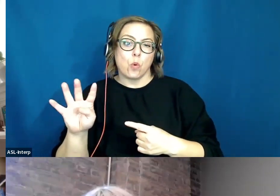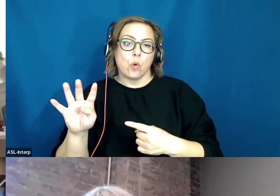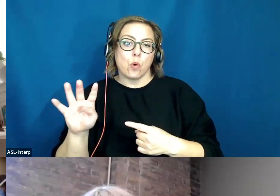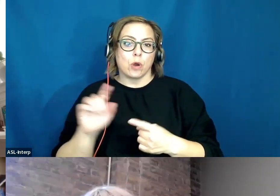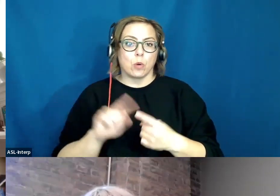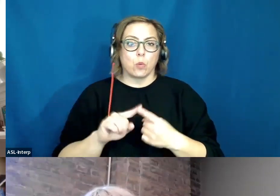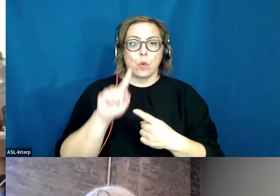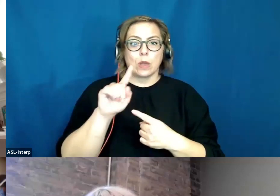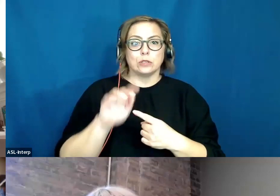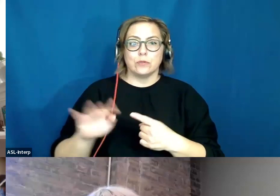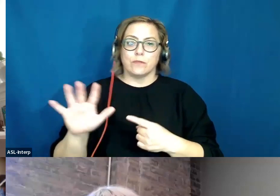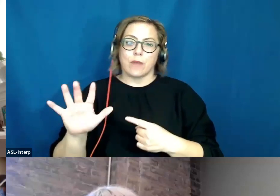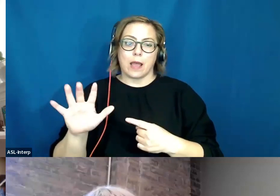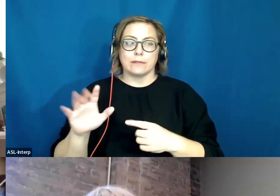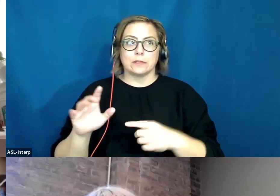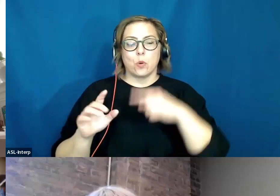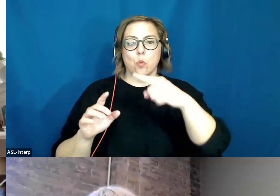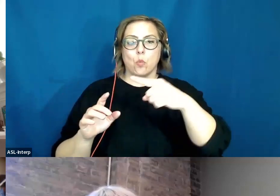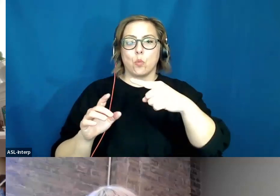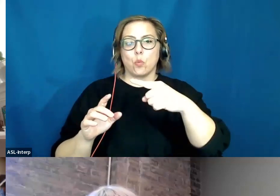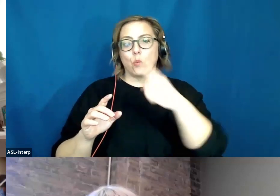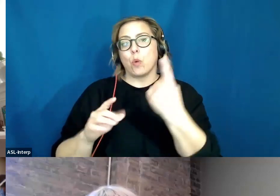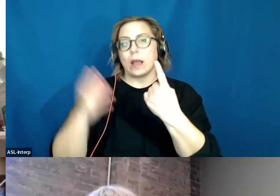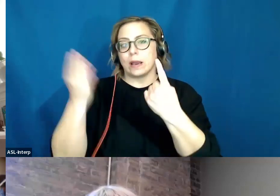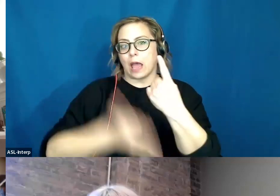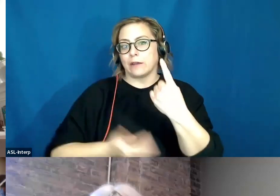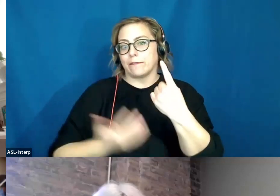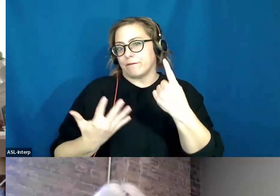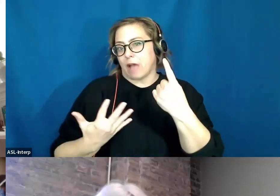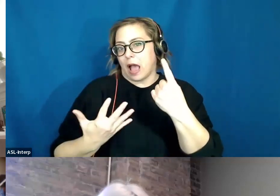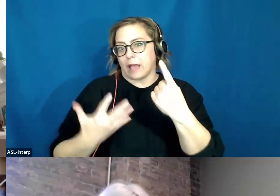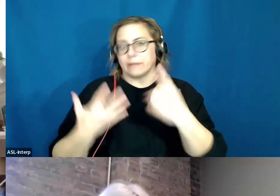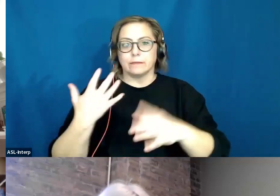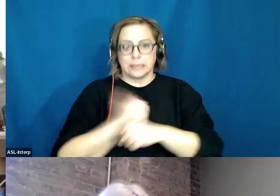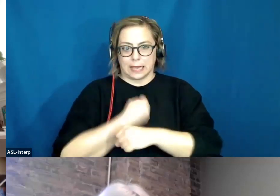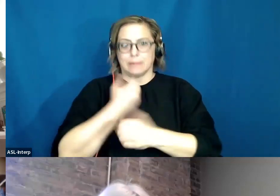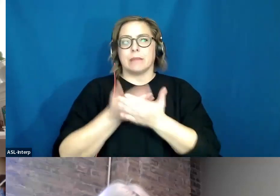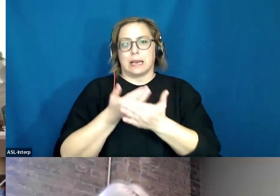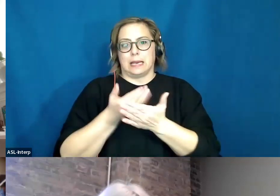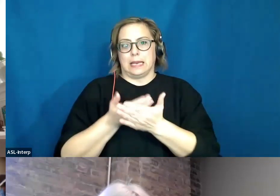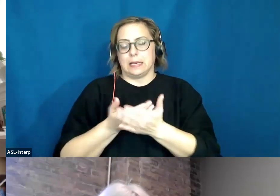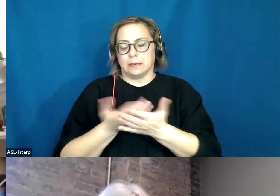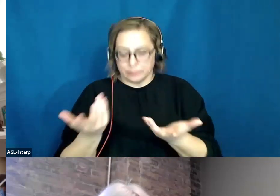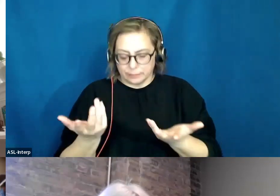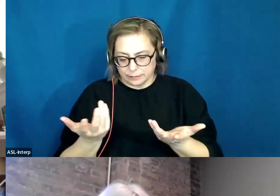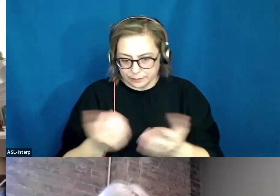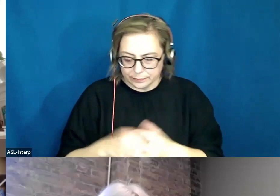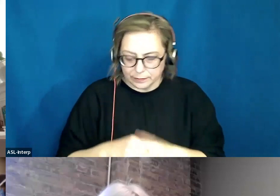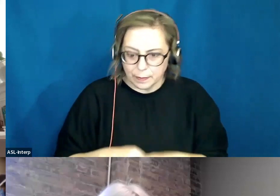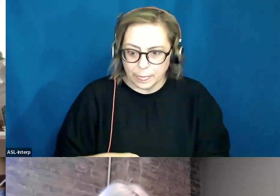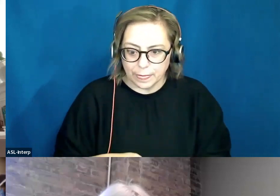applications that are successful. So the juries really have to they really do work hard. And sometimes it's